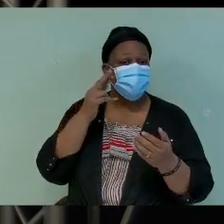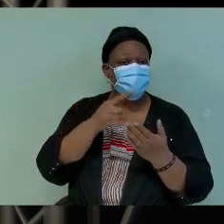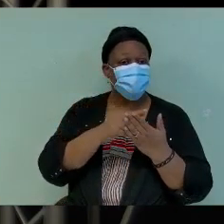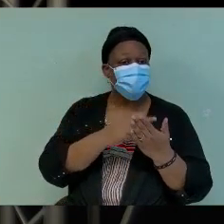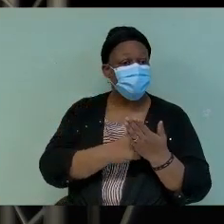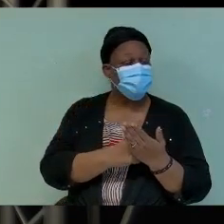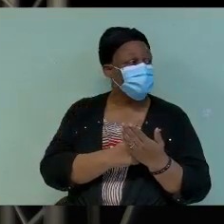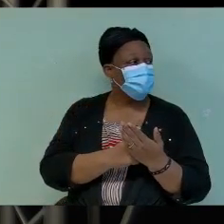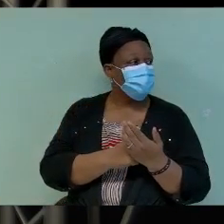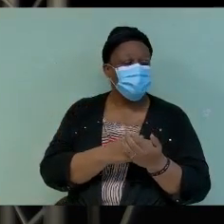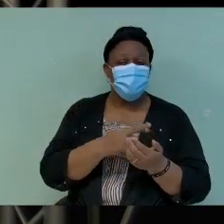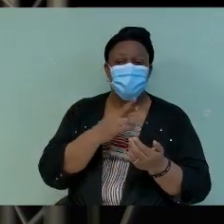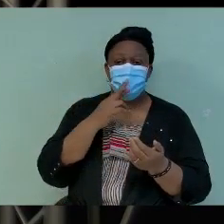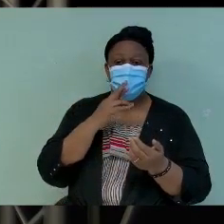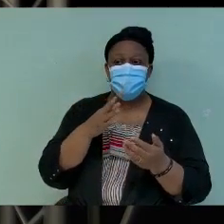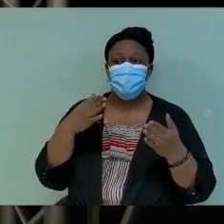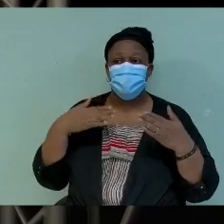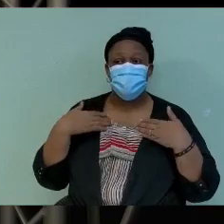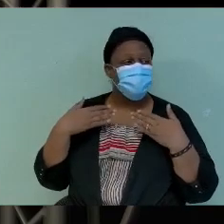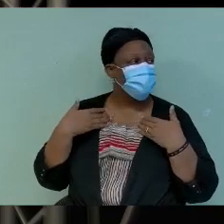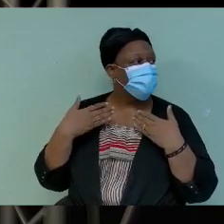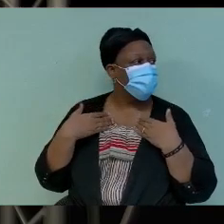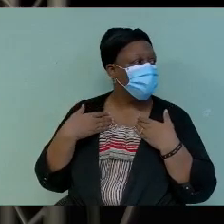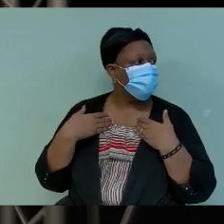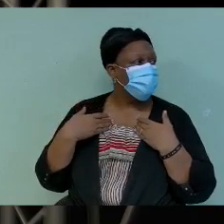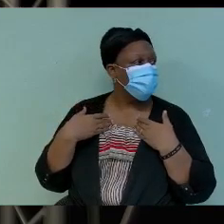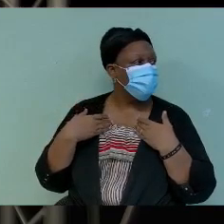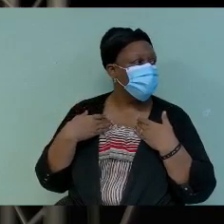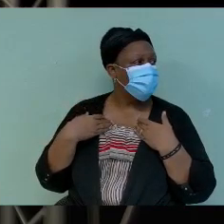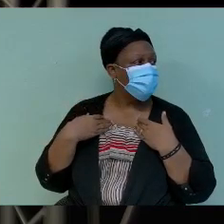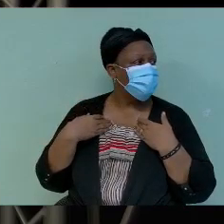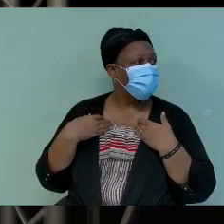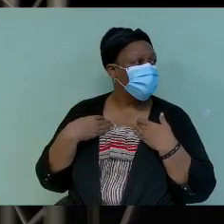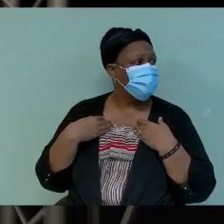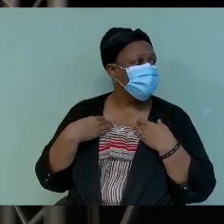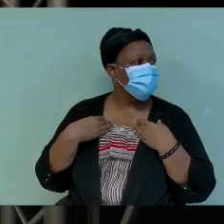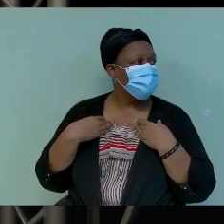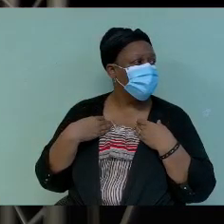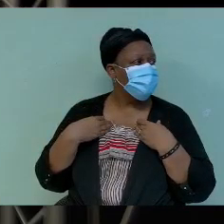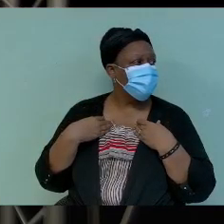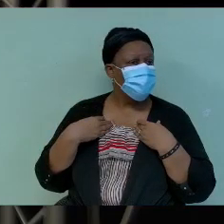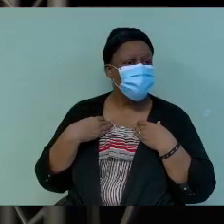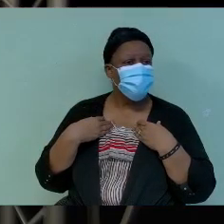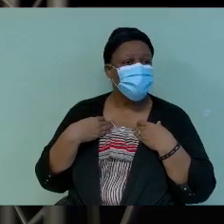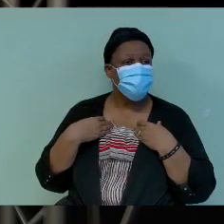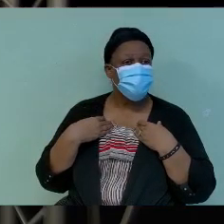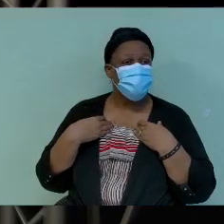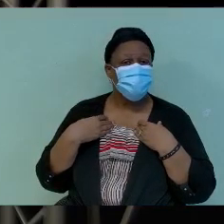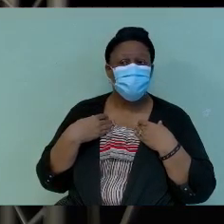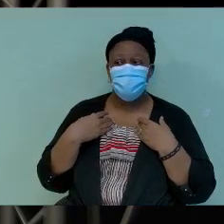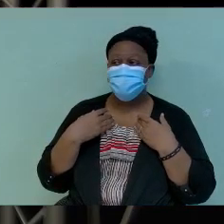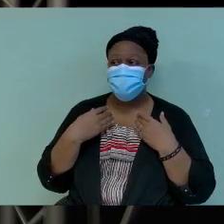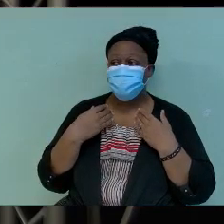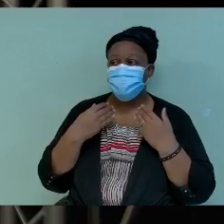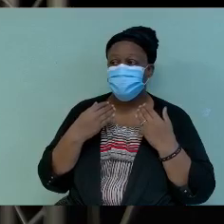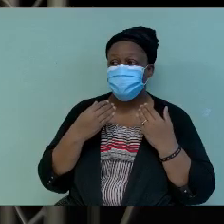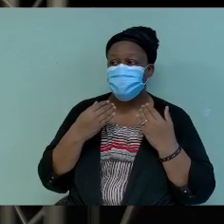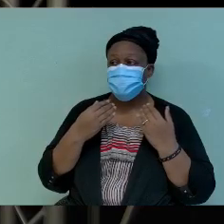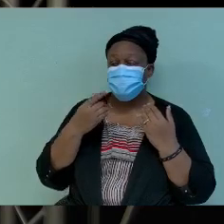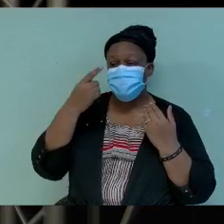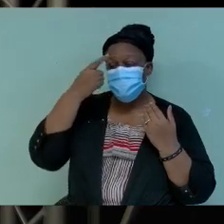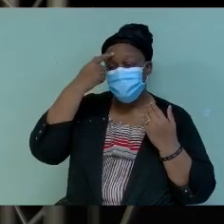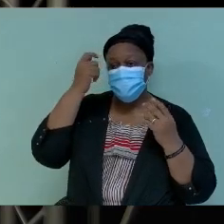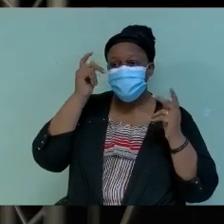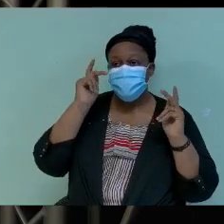happy with the results or disheartened by the slow rate of recovery of our patients? I